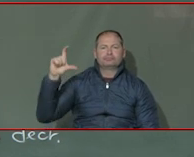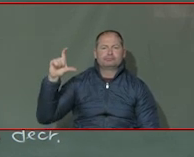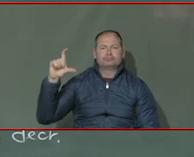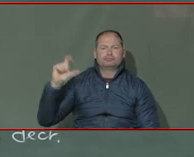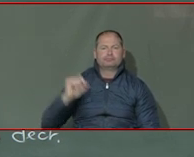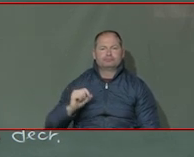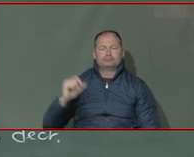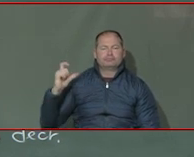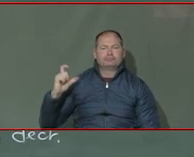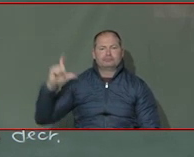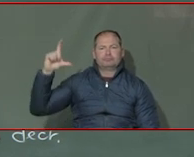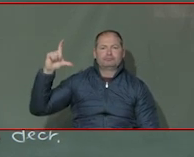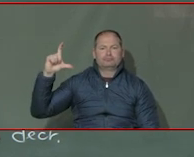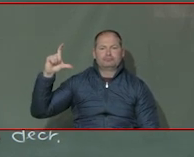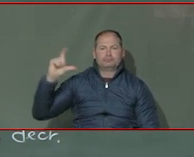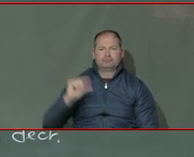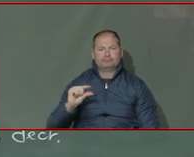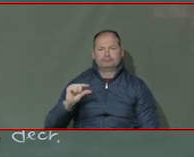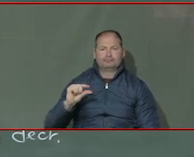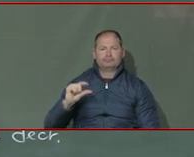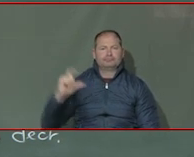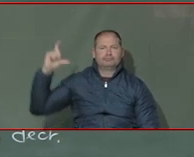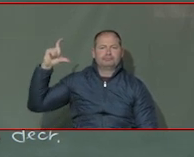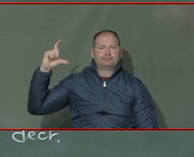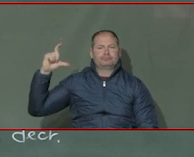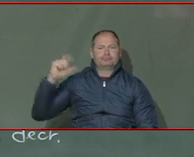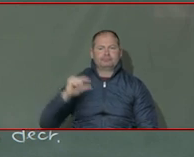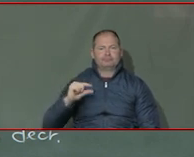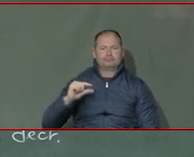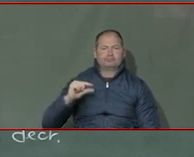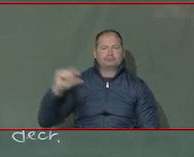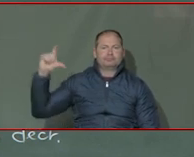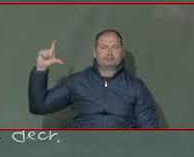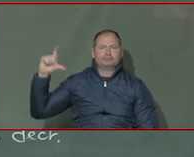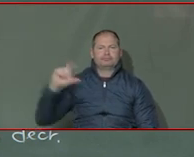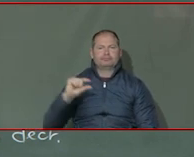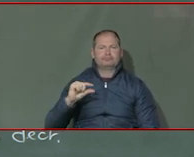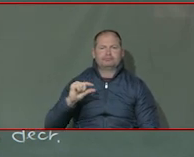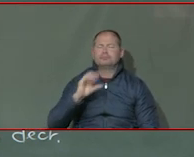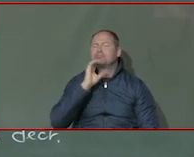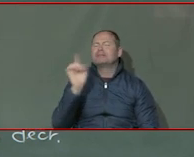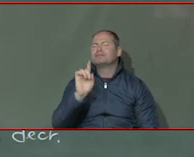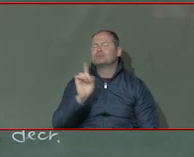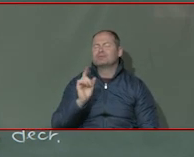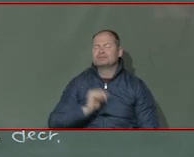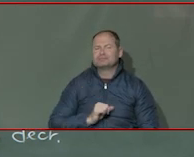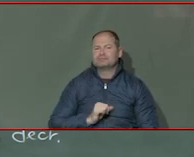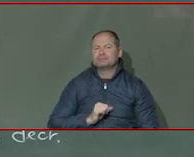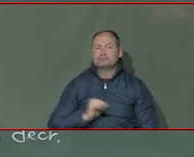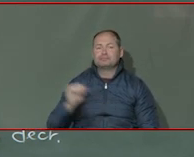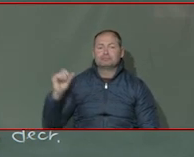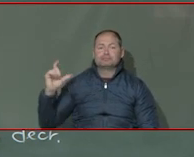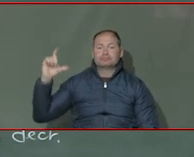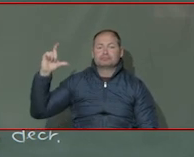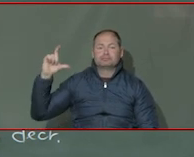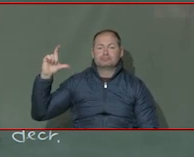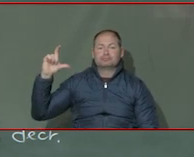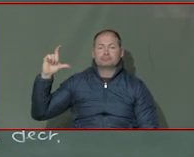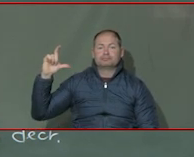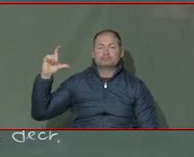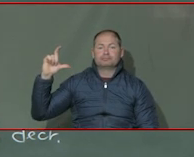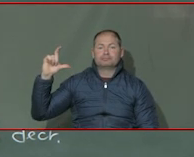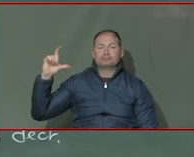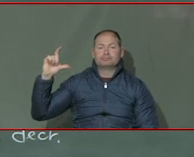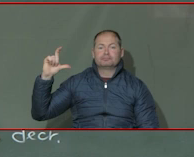a capital letter and a small letter, you're going to use it as such. You're going to use capital letter and you're going to use